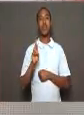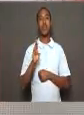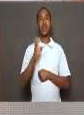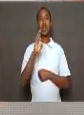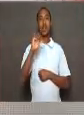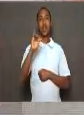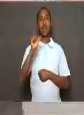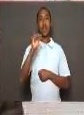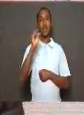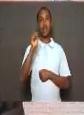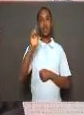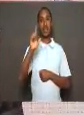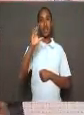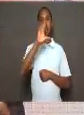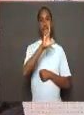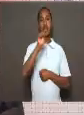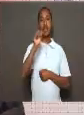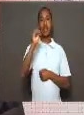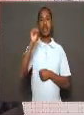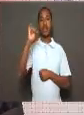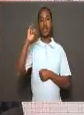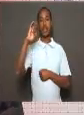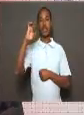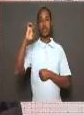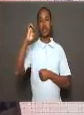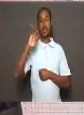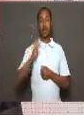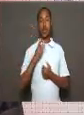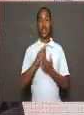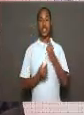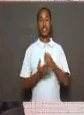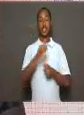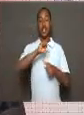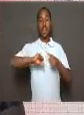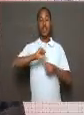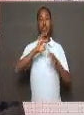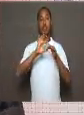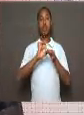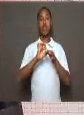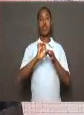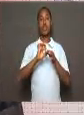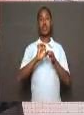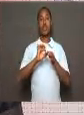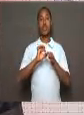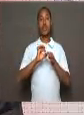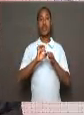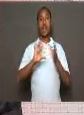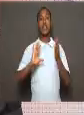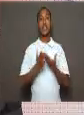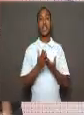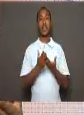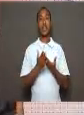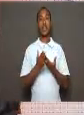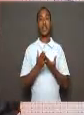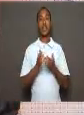crystal lattice. We discussed that atoms bond in order to attain